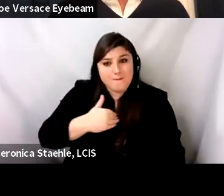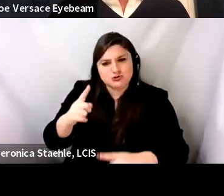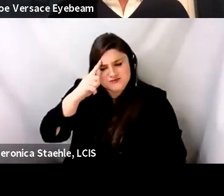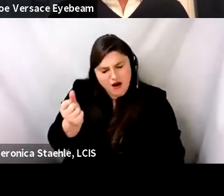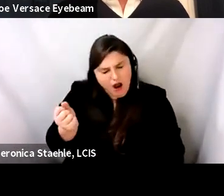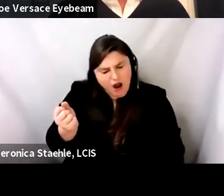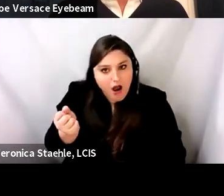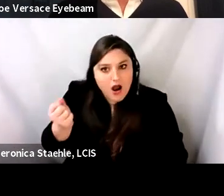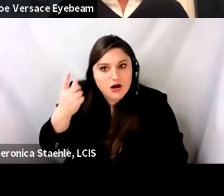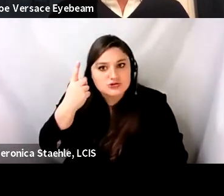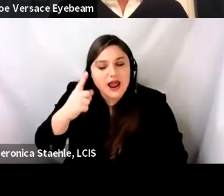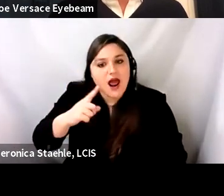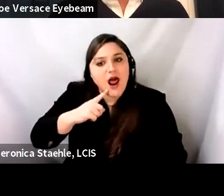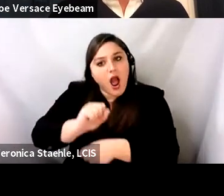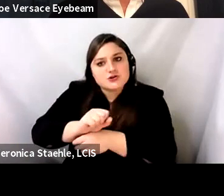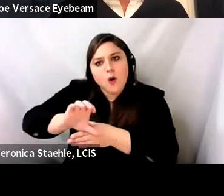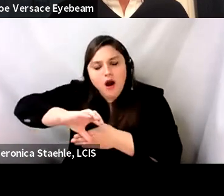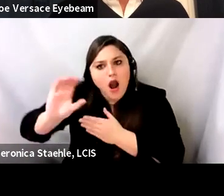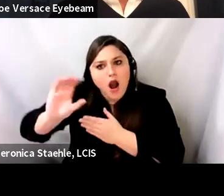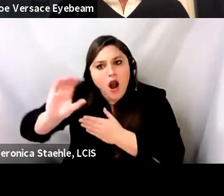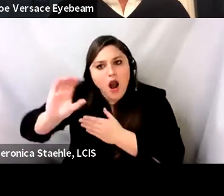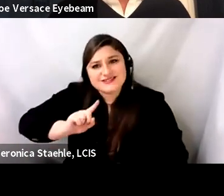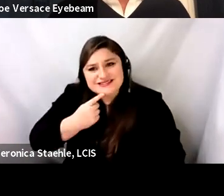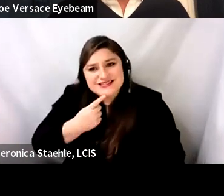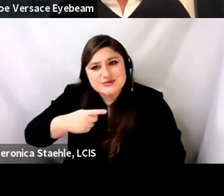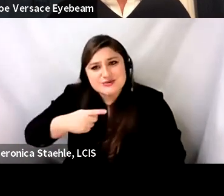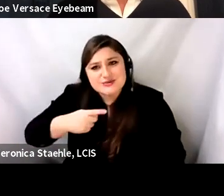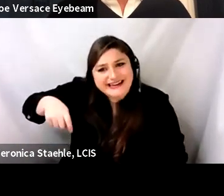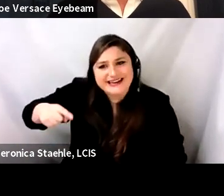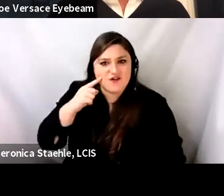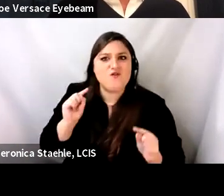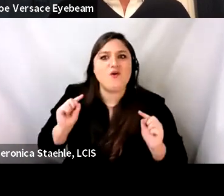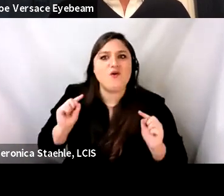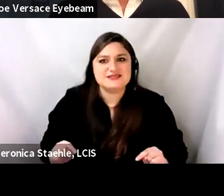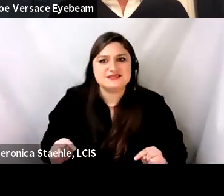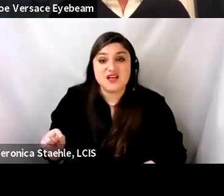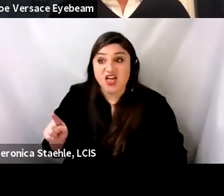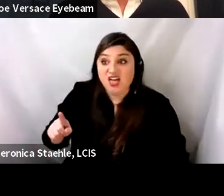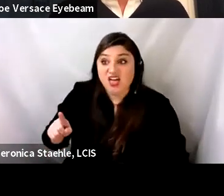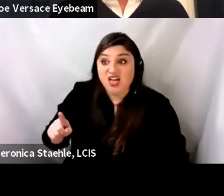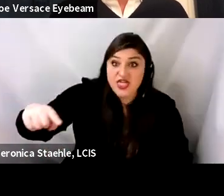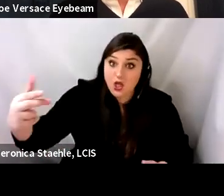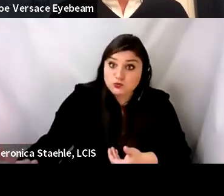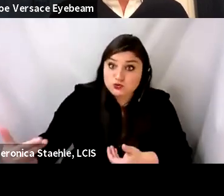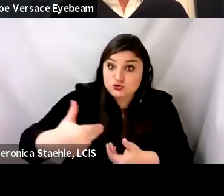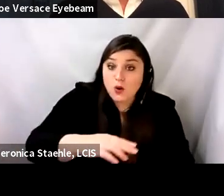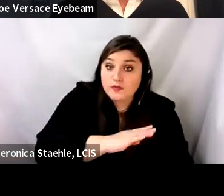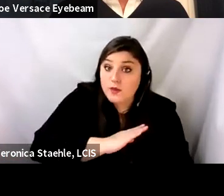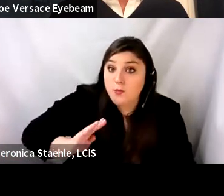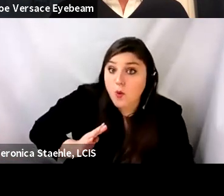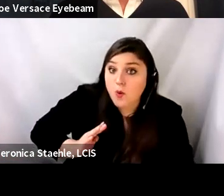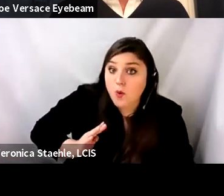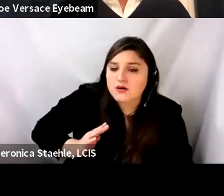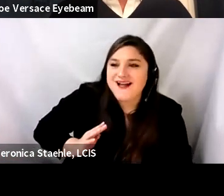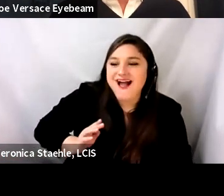to even have a conversation, as Mark dimensions, of joining a board or considering someone to join a board. That this